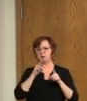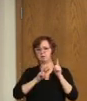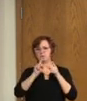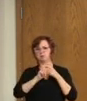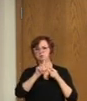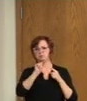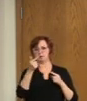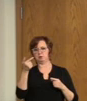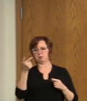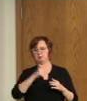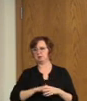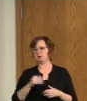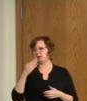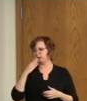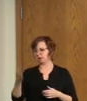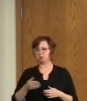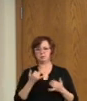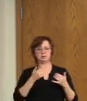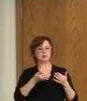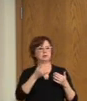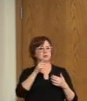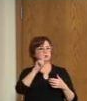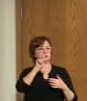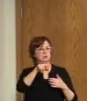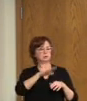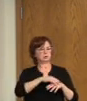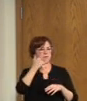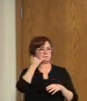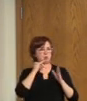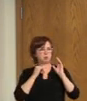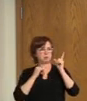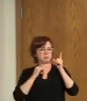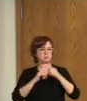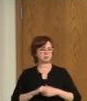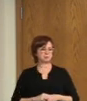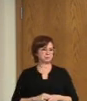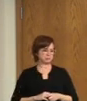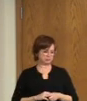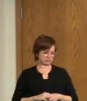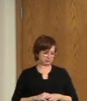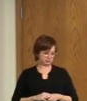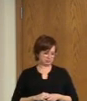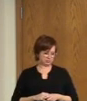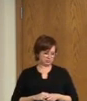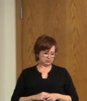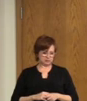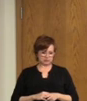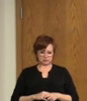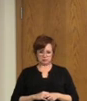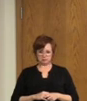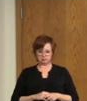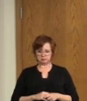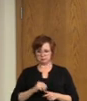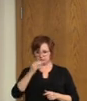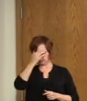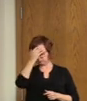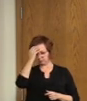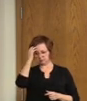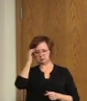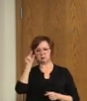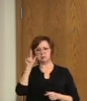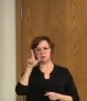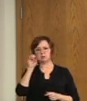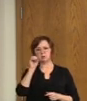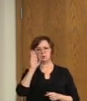now open up the phone lines for questions. Operator, can we have our first question? We have Nathaniel Dove with